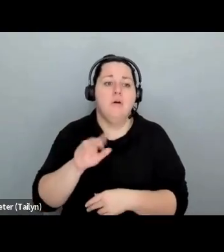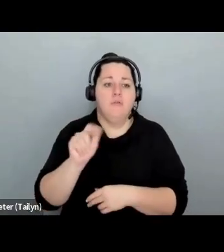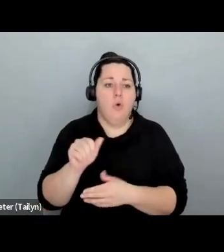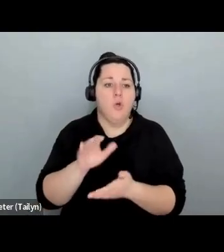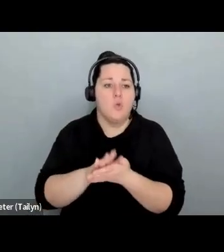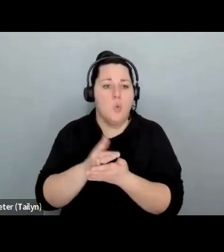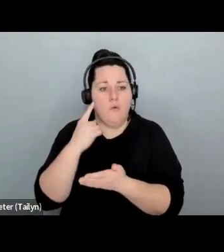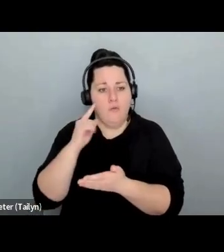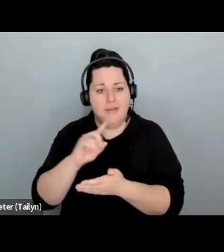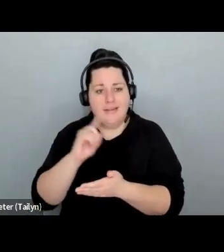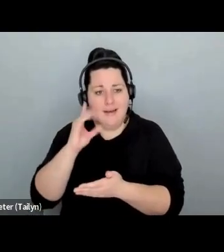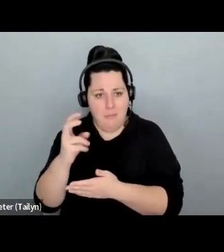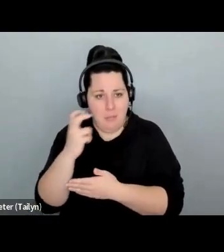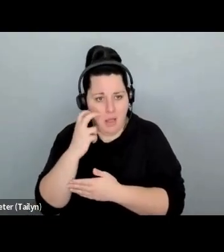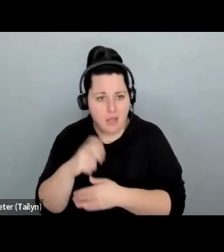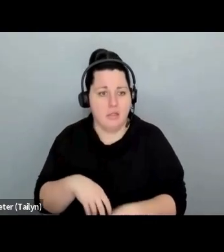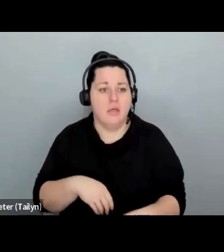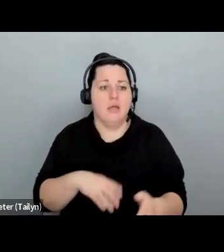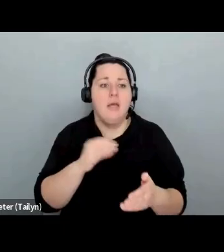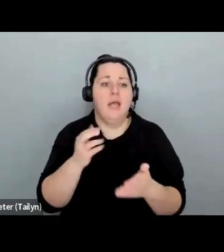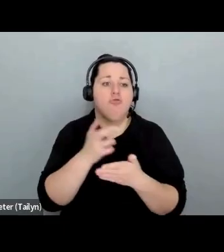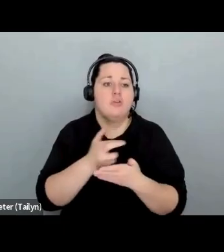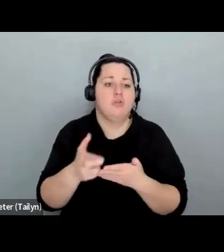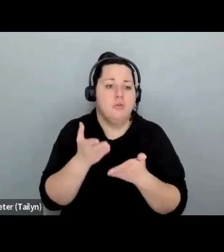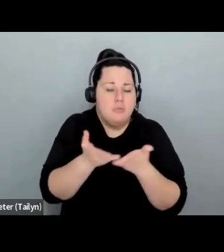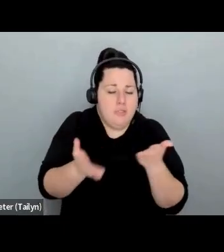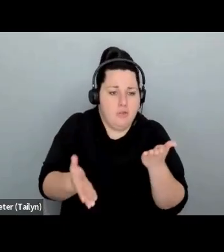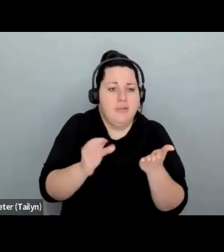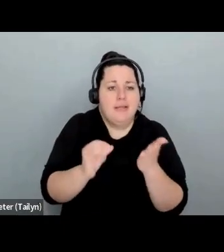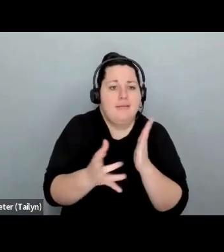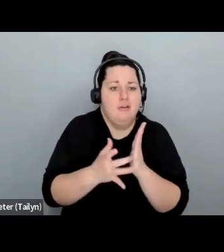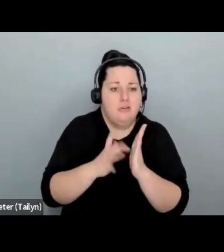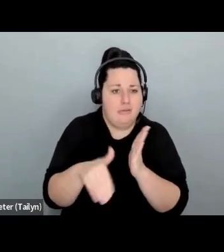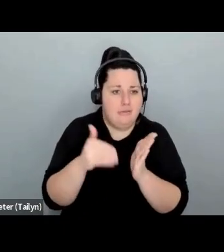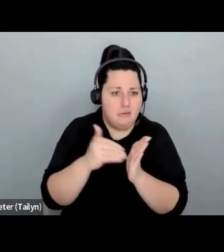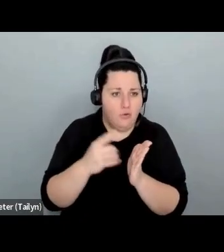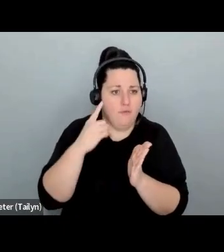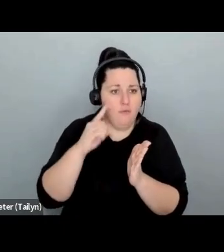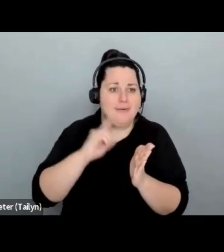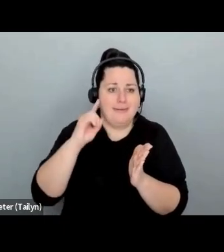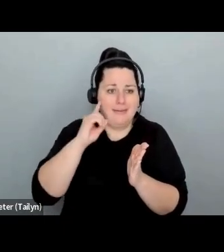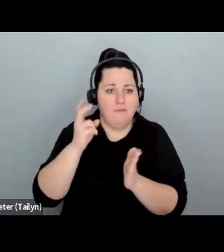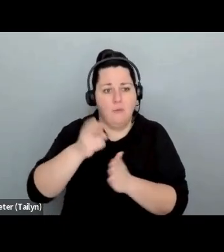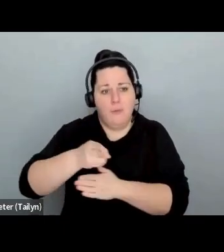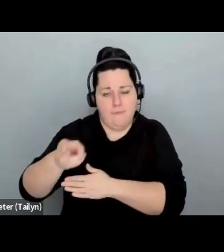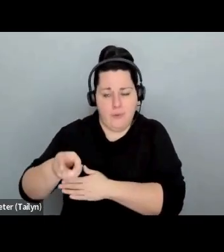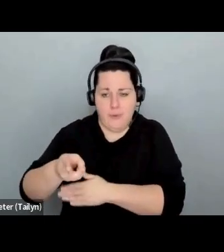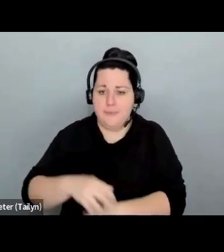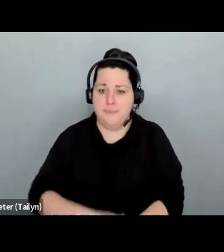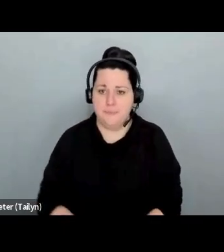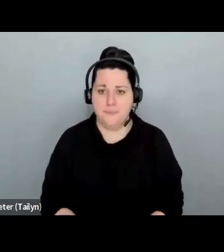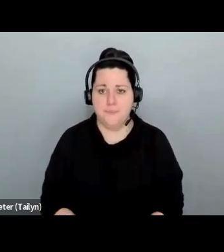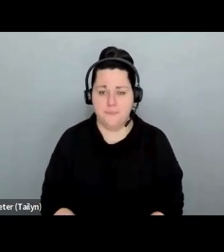Deaf and Blind. And Resource Materials and Technology Center for the Deaf and Hard of Hearing.